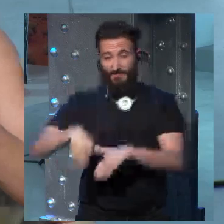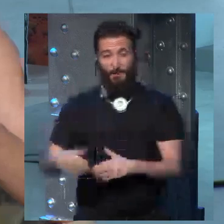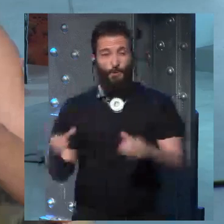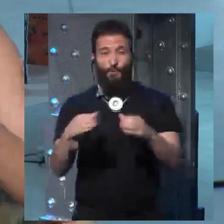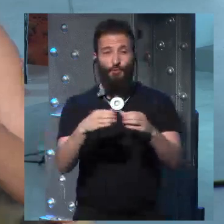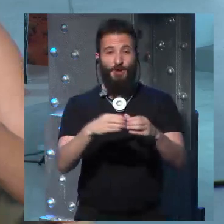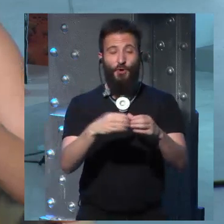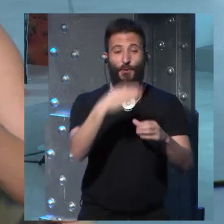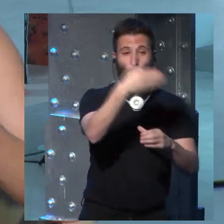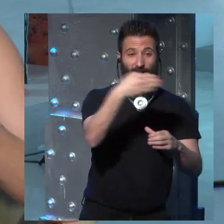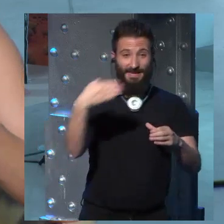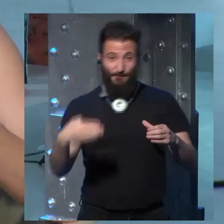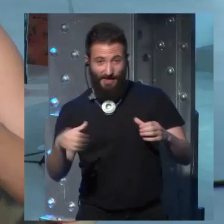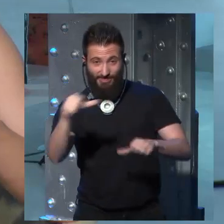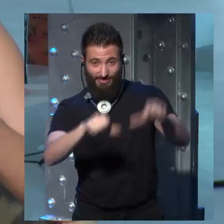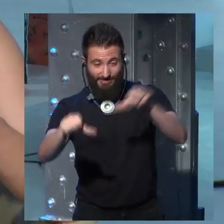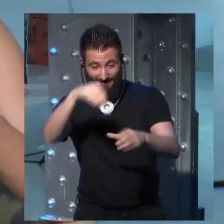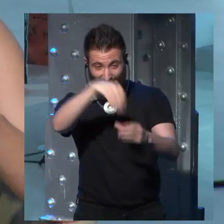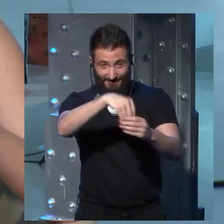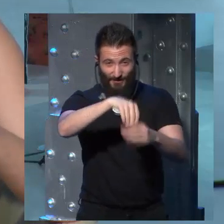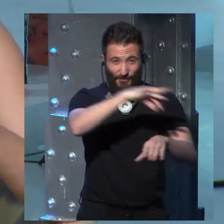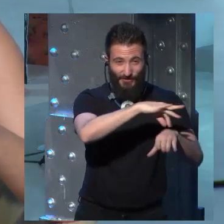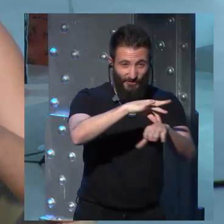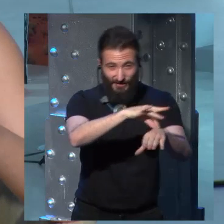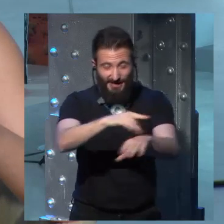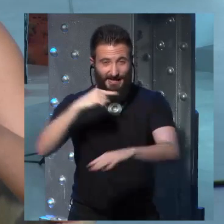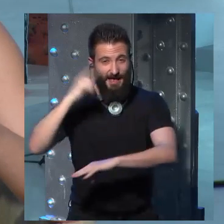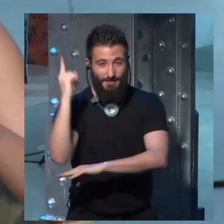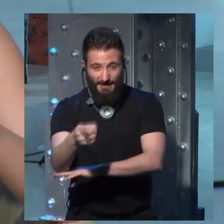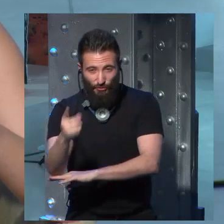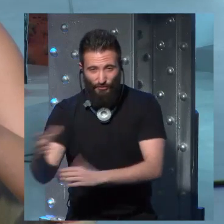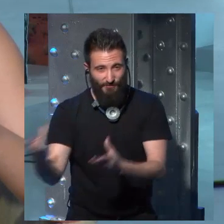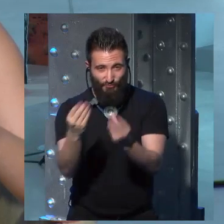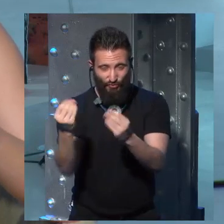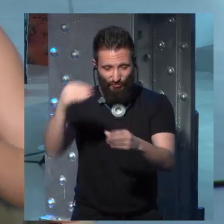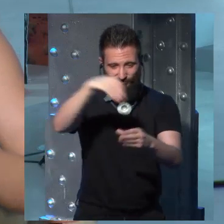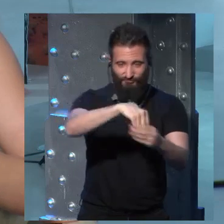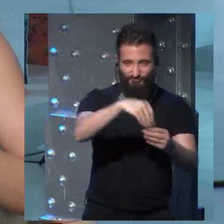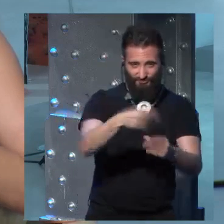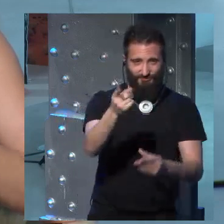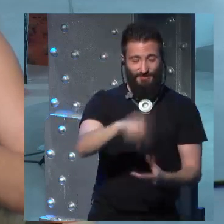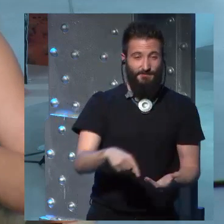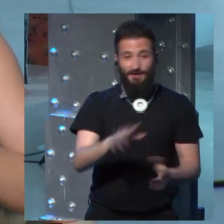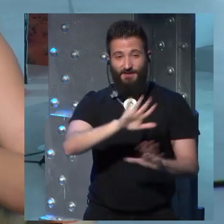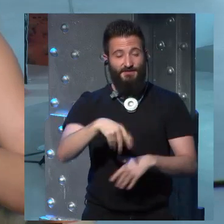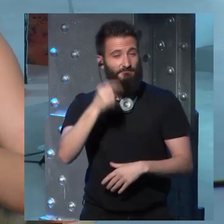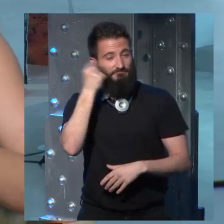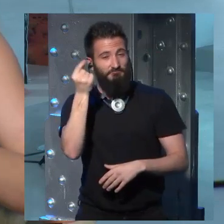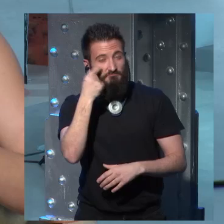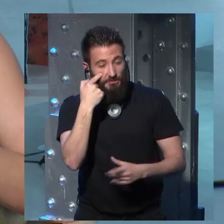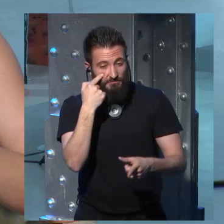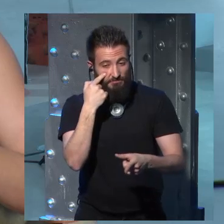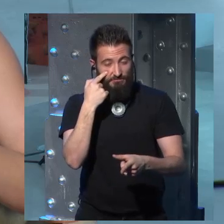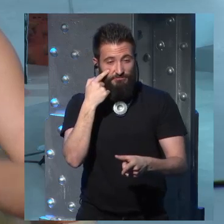Bad, many of the directors from Breaking Bad, you then really realize that everyone here has an incredible sense